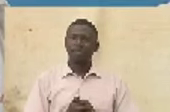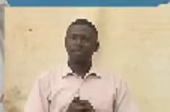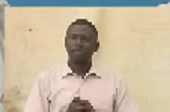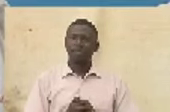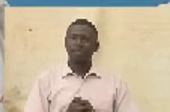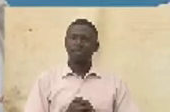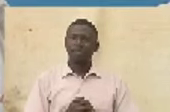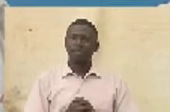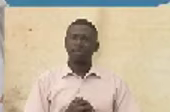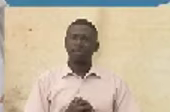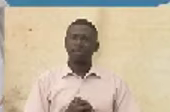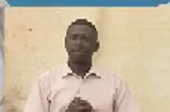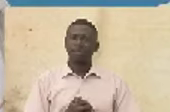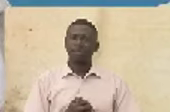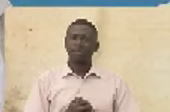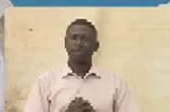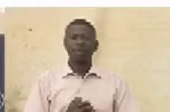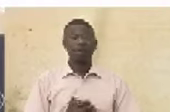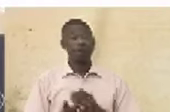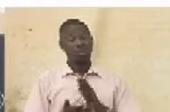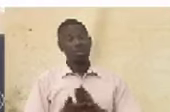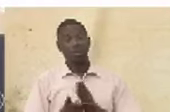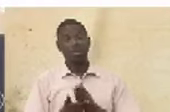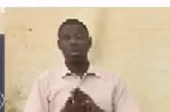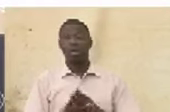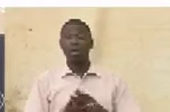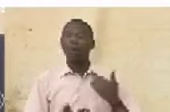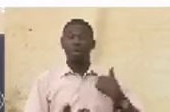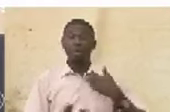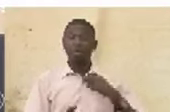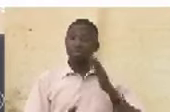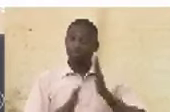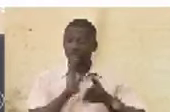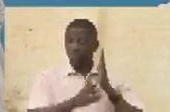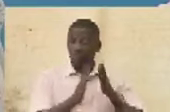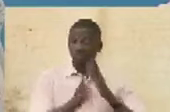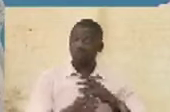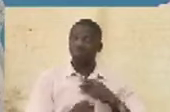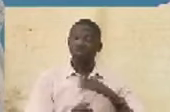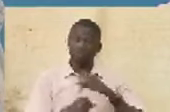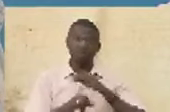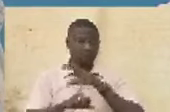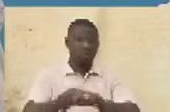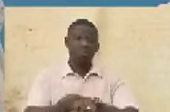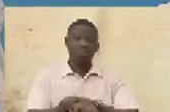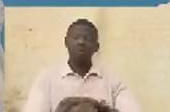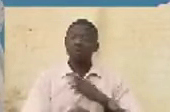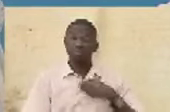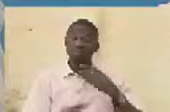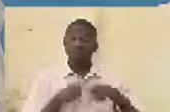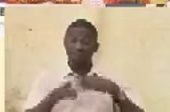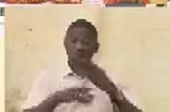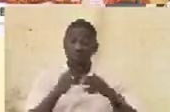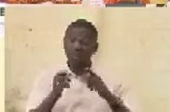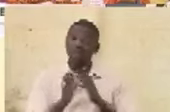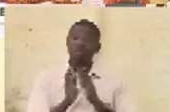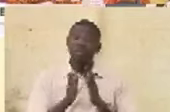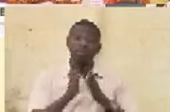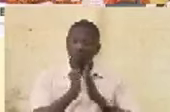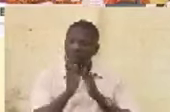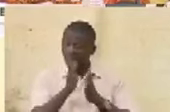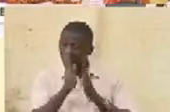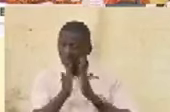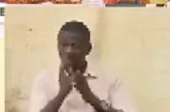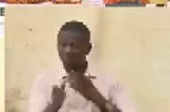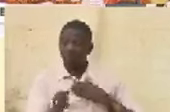dolu jassile ye boy ndi. Well, those who were running, some of them were caught, and in fact those who were caught, some of